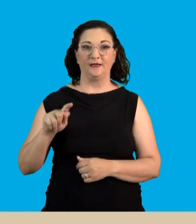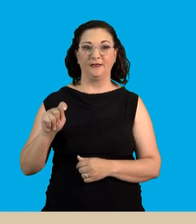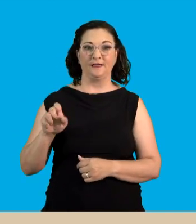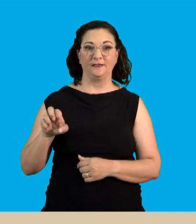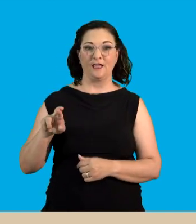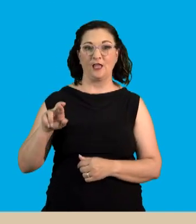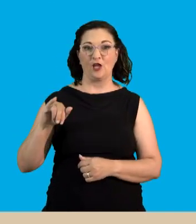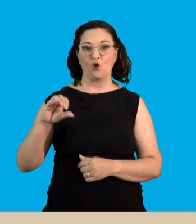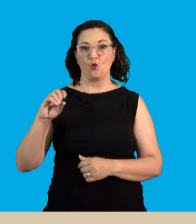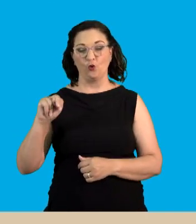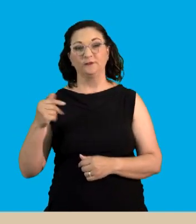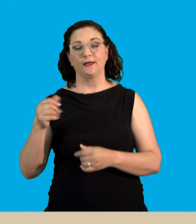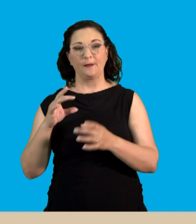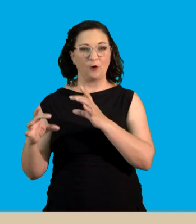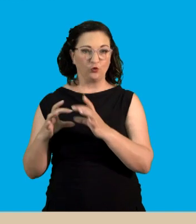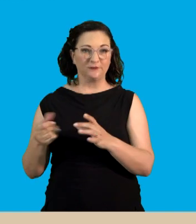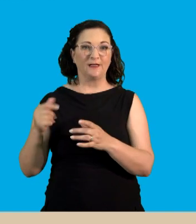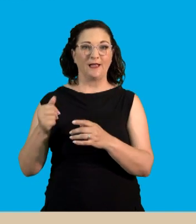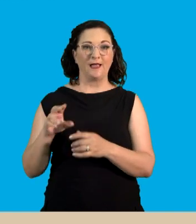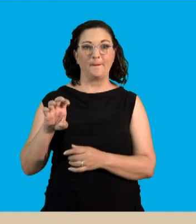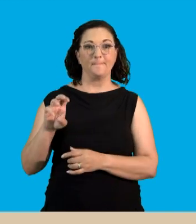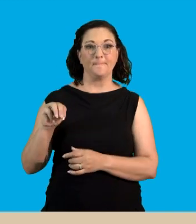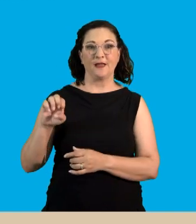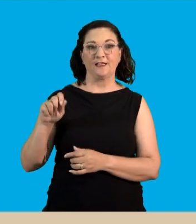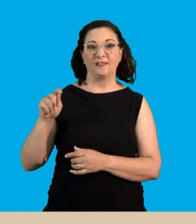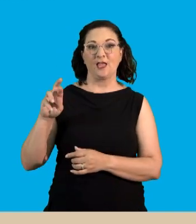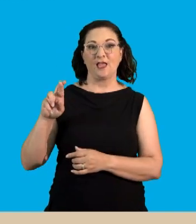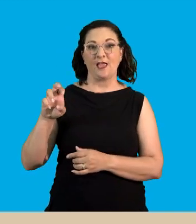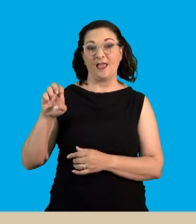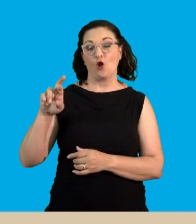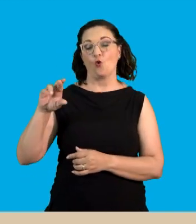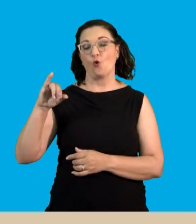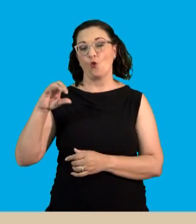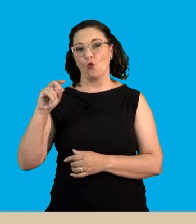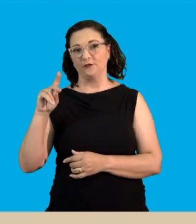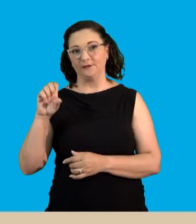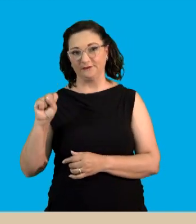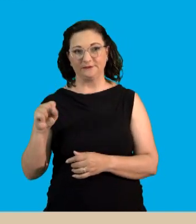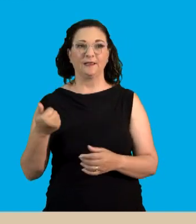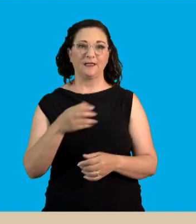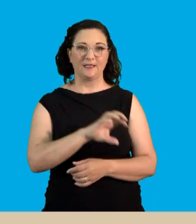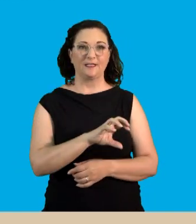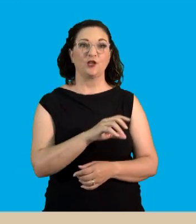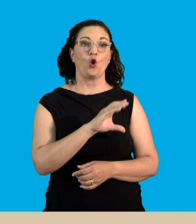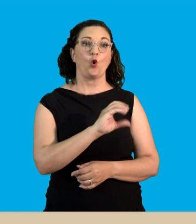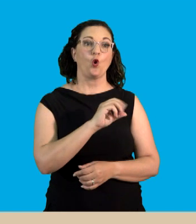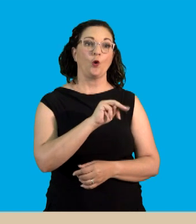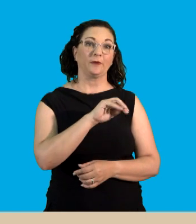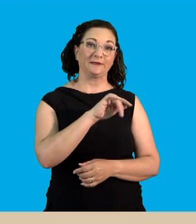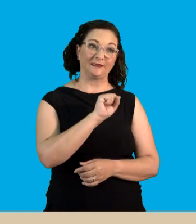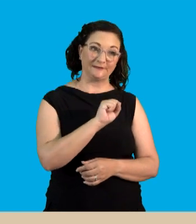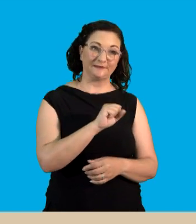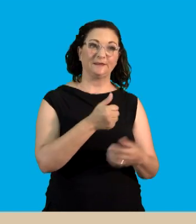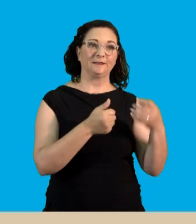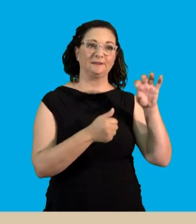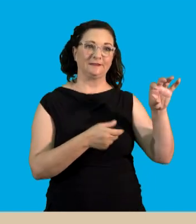the meteors, as well as the meteorites. And 5, we'll be looking at the comets. 6, the